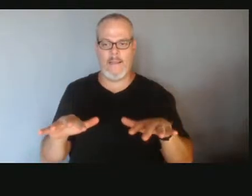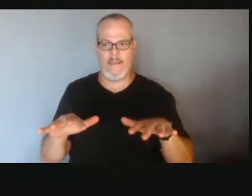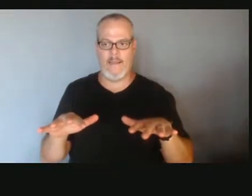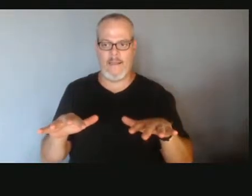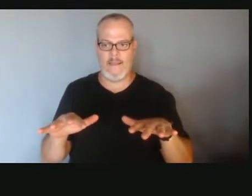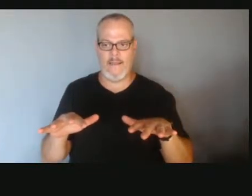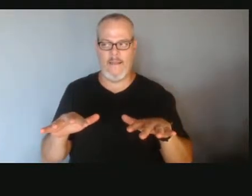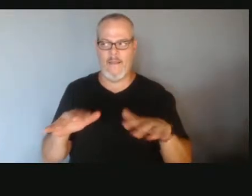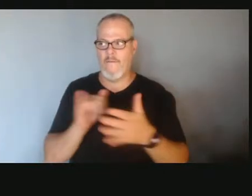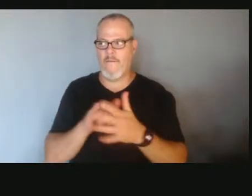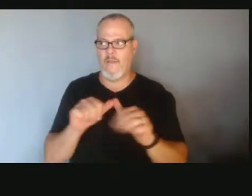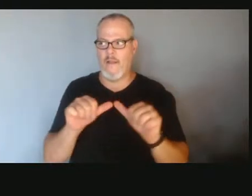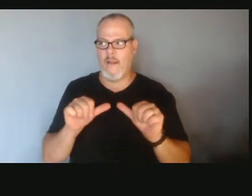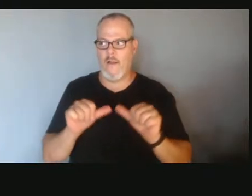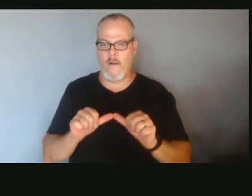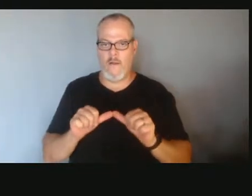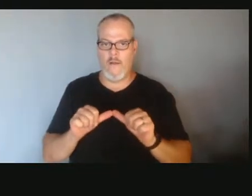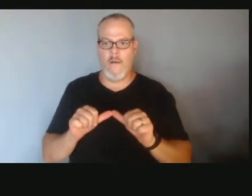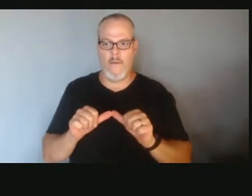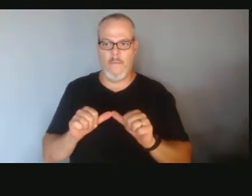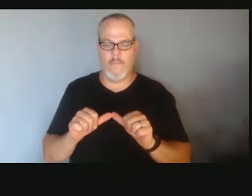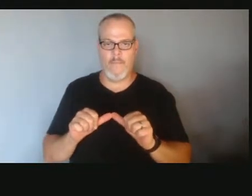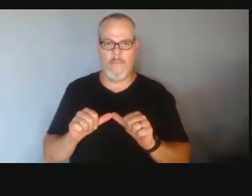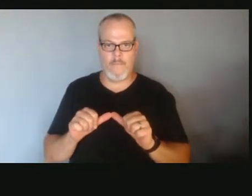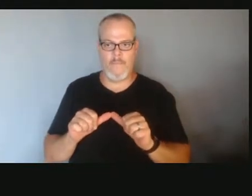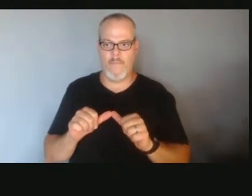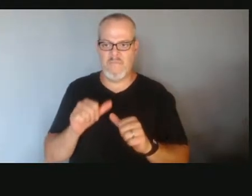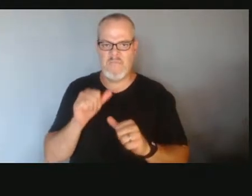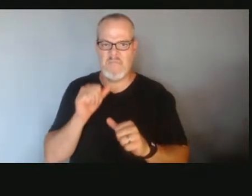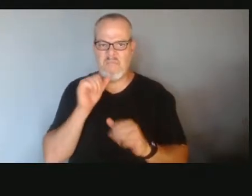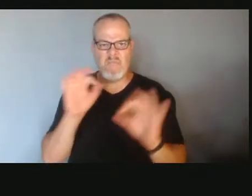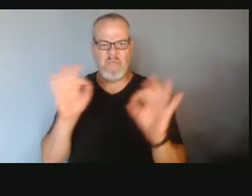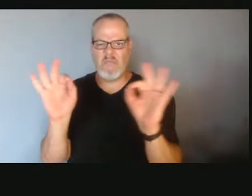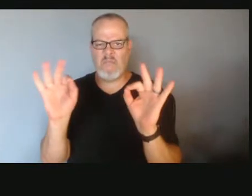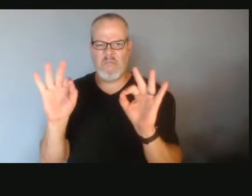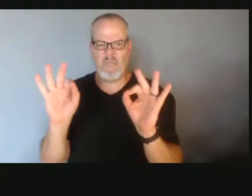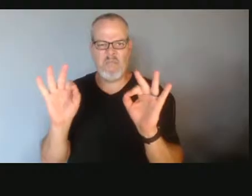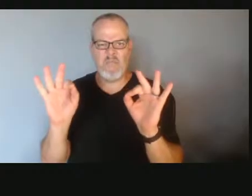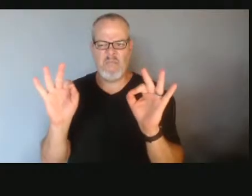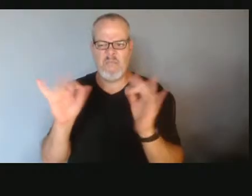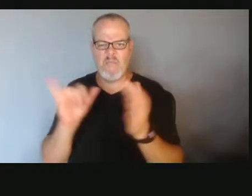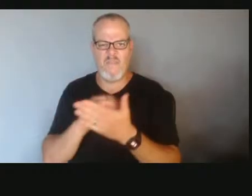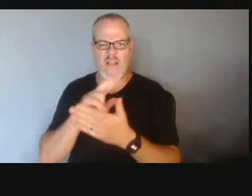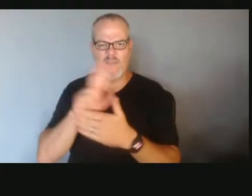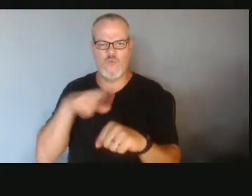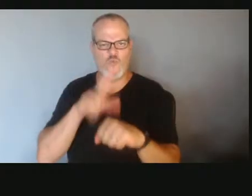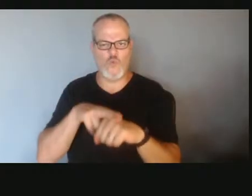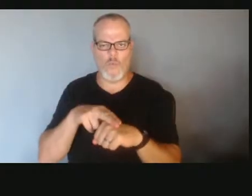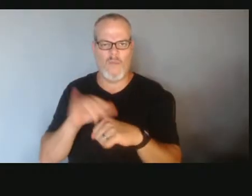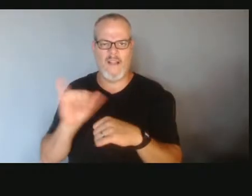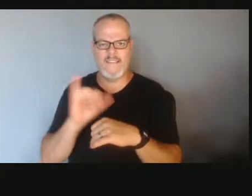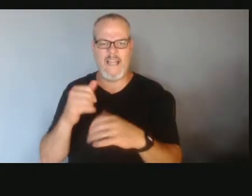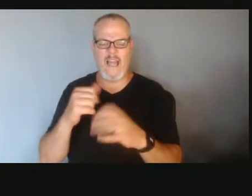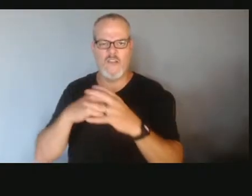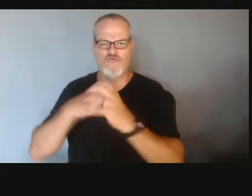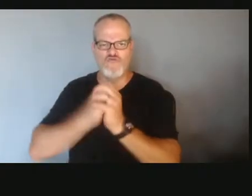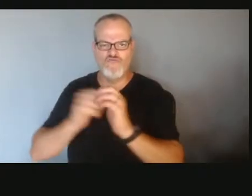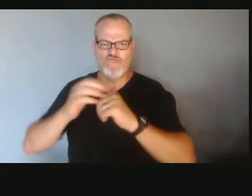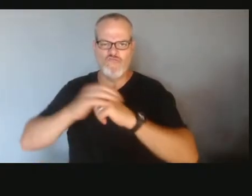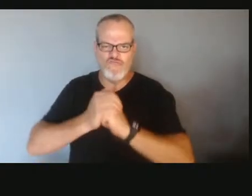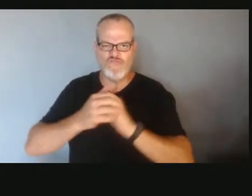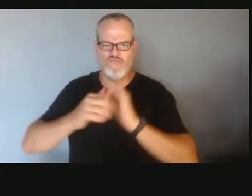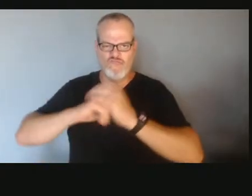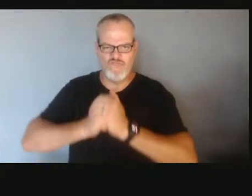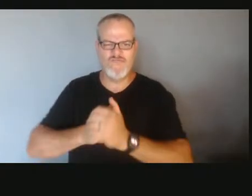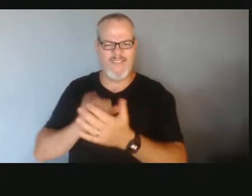flank area, but once in a while is not what you worry about. That's normal. It's kind of like cracking your knuckles or something, right? It might happen once in a while. It's what you